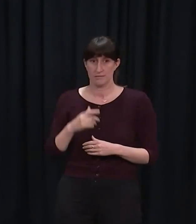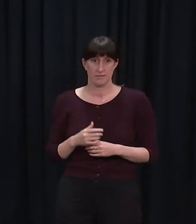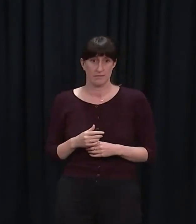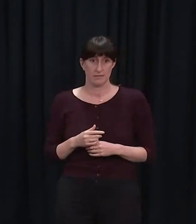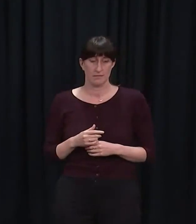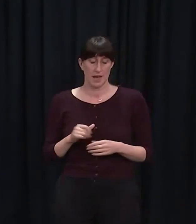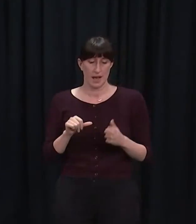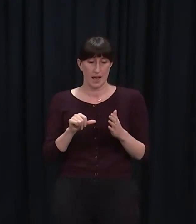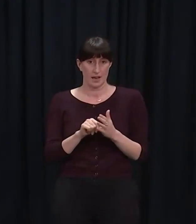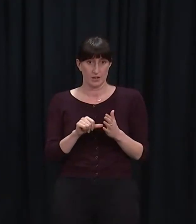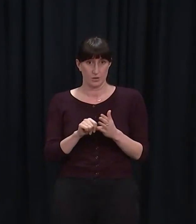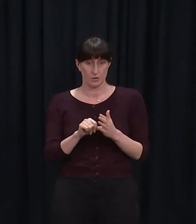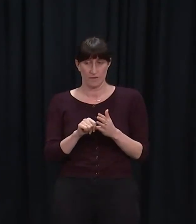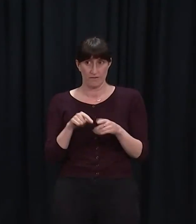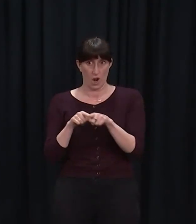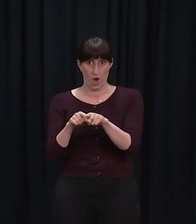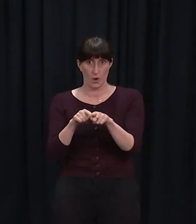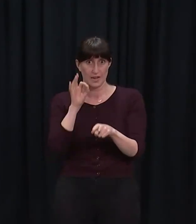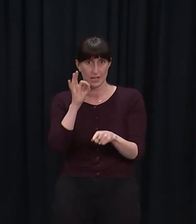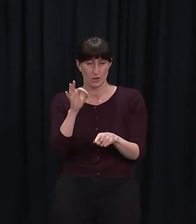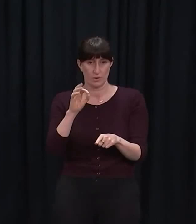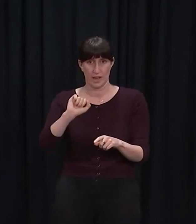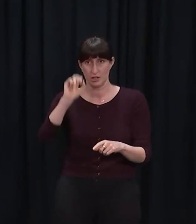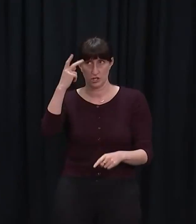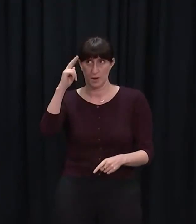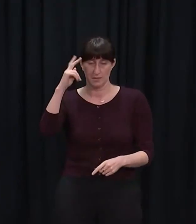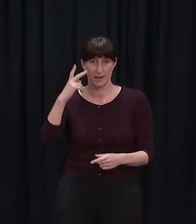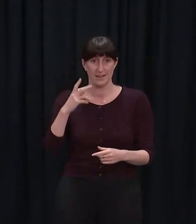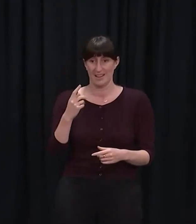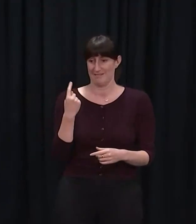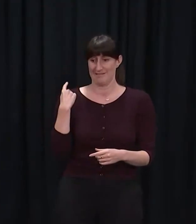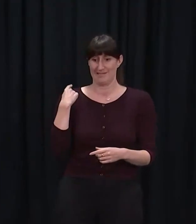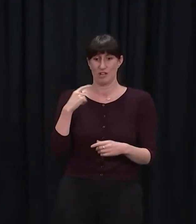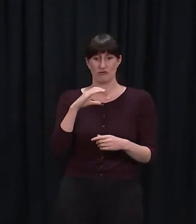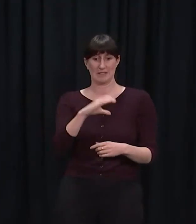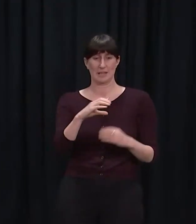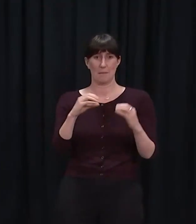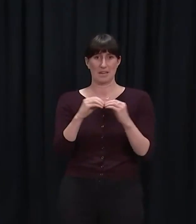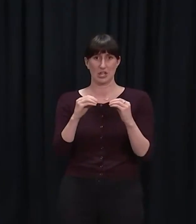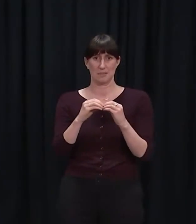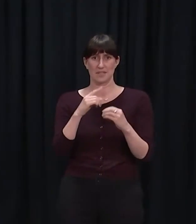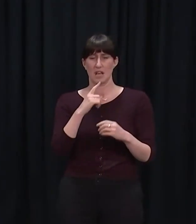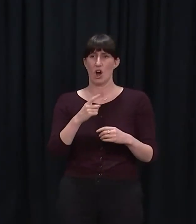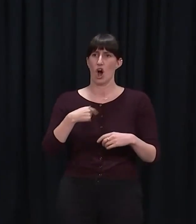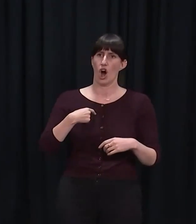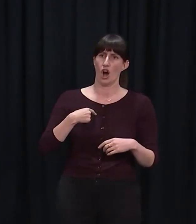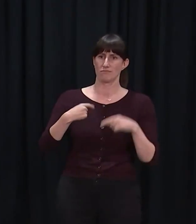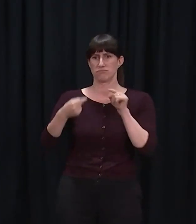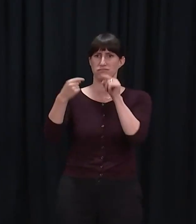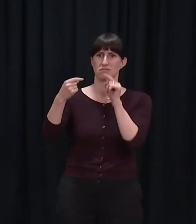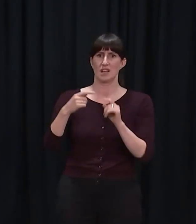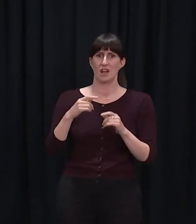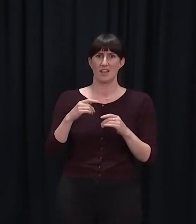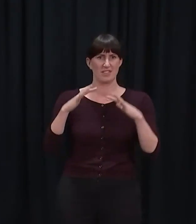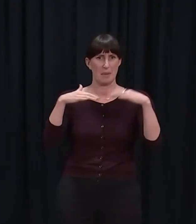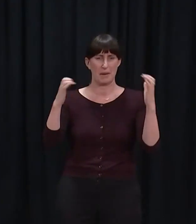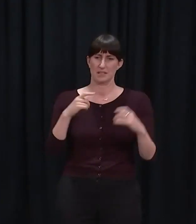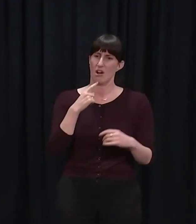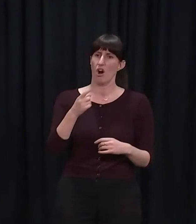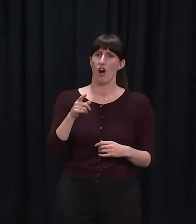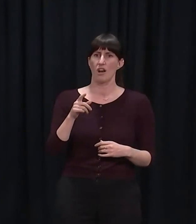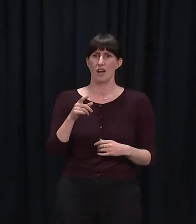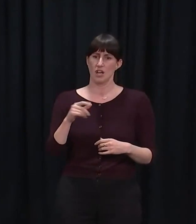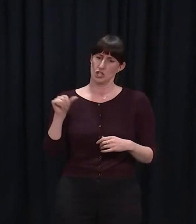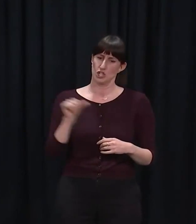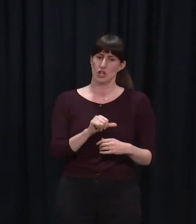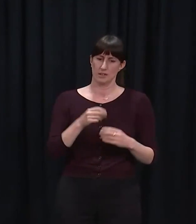their position today. Only a couple of weeks ago, Chris Bishop was standing in the House berating us that it was all his idea that we should be much more, that we should be